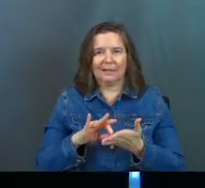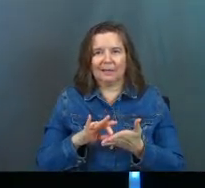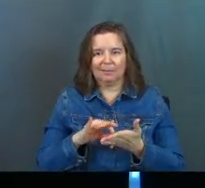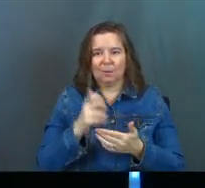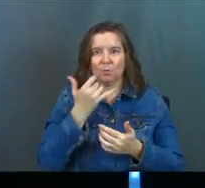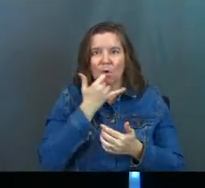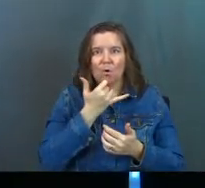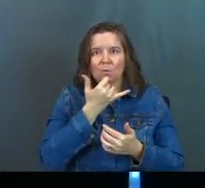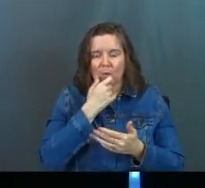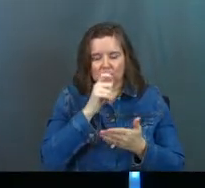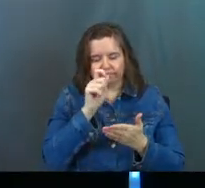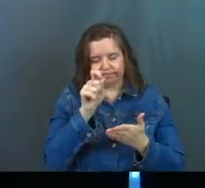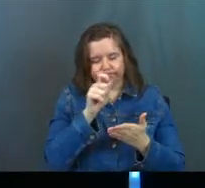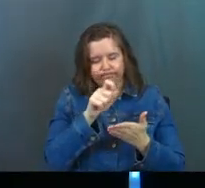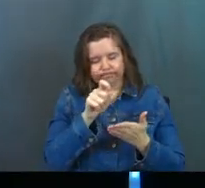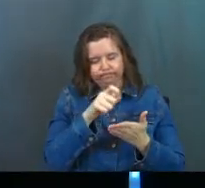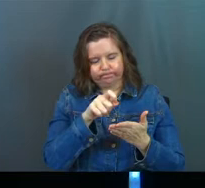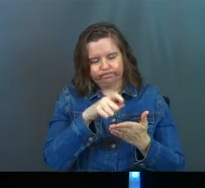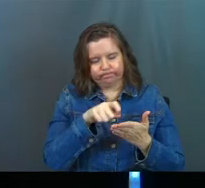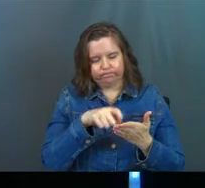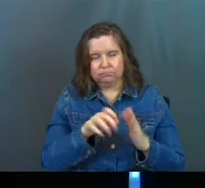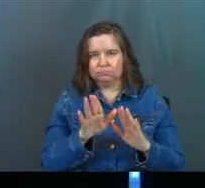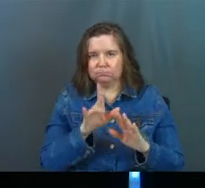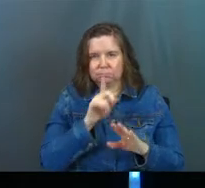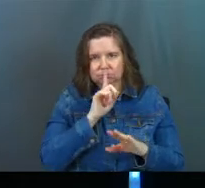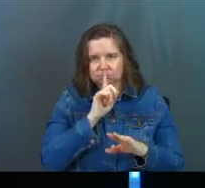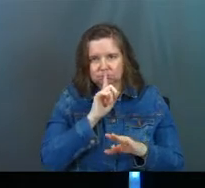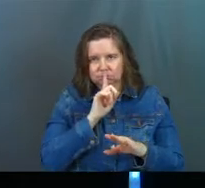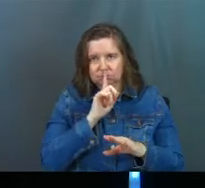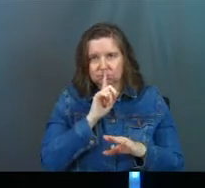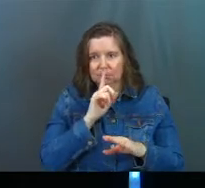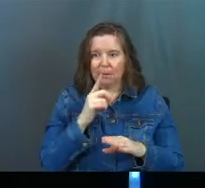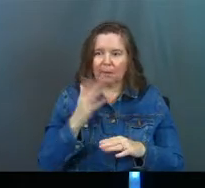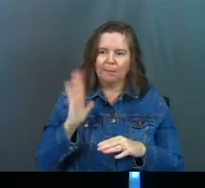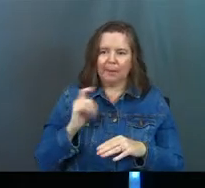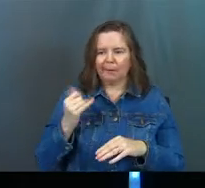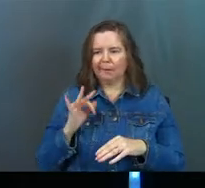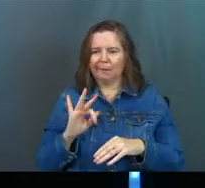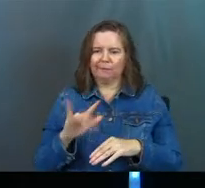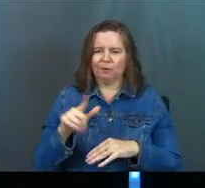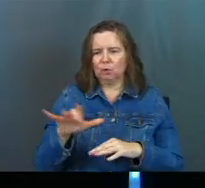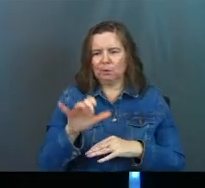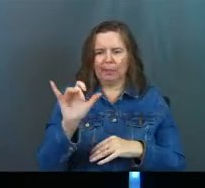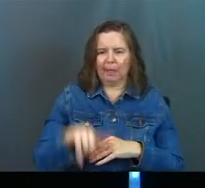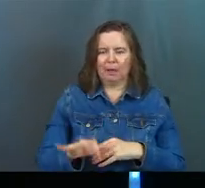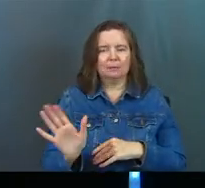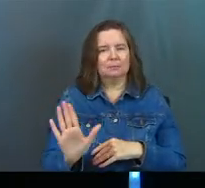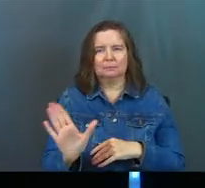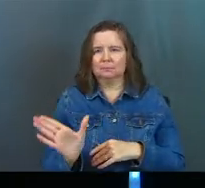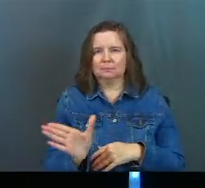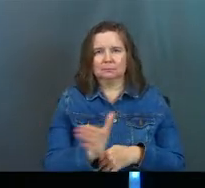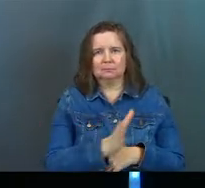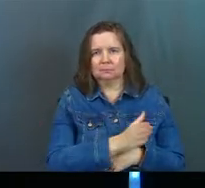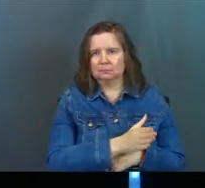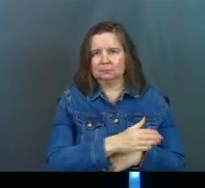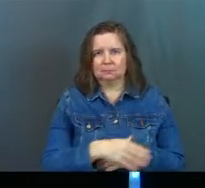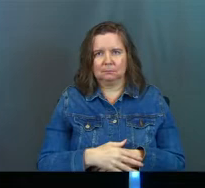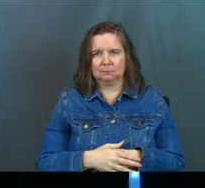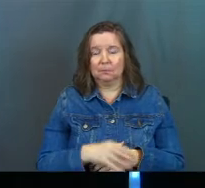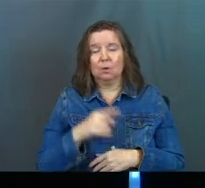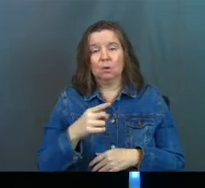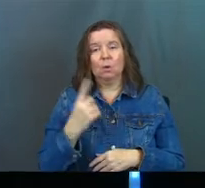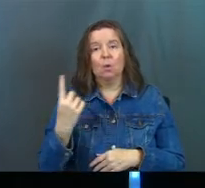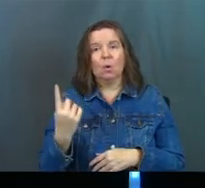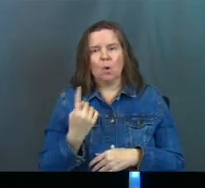no record of wrongs. No lists, no records. Back in 1995, you did this. Nope.